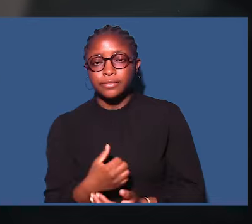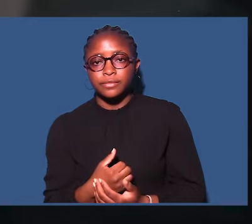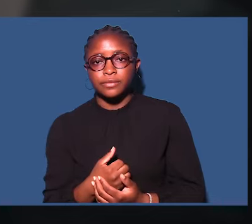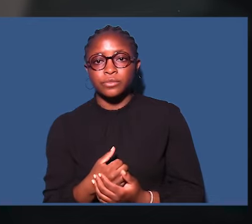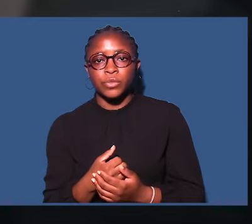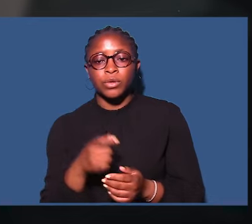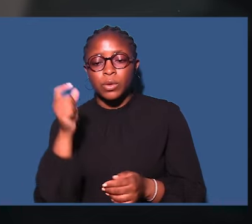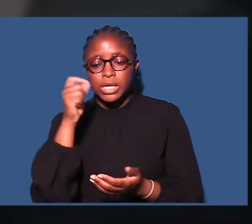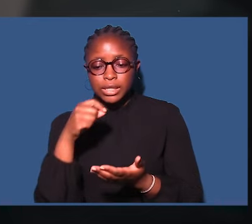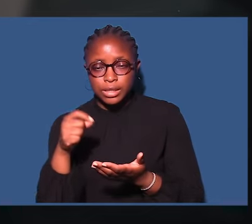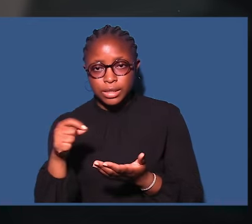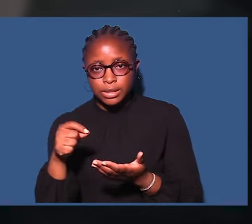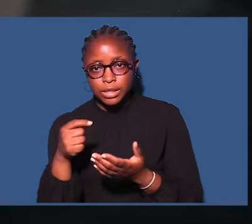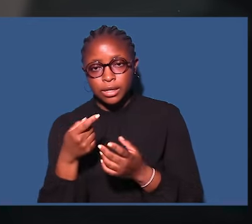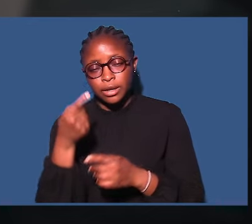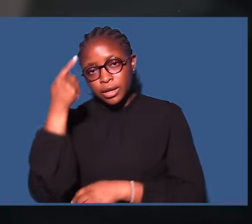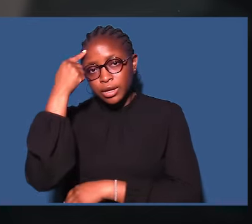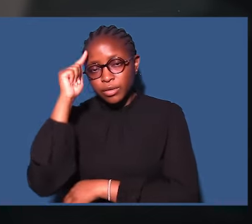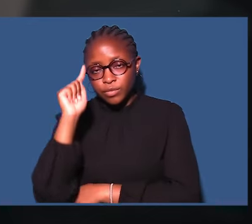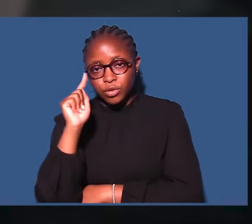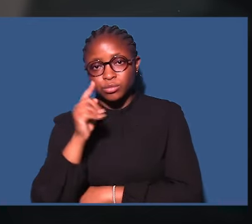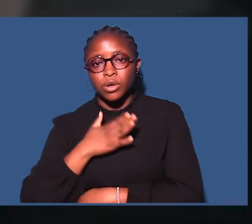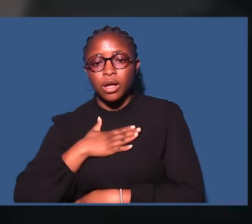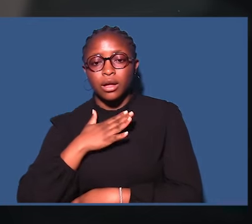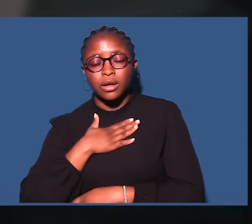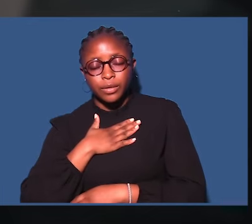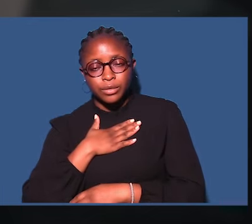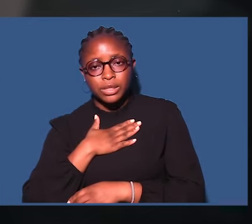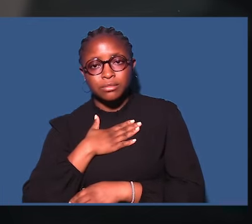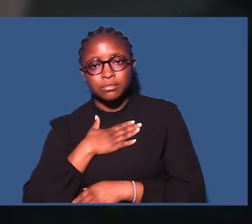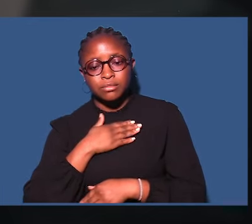was written for our instruction,